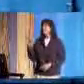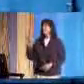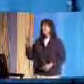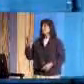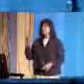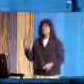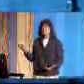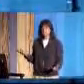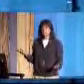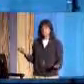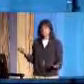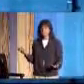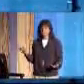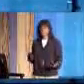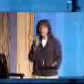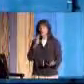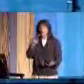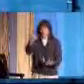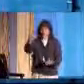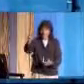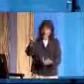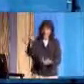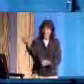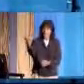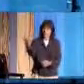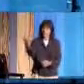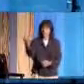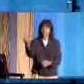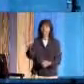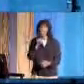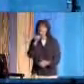Not aware, are they, that the other person exists.